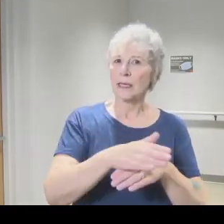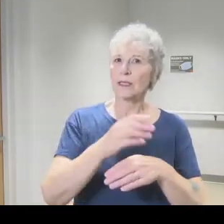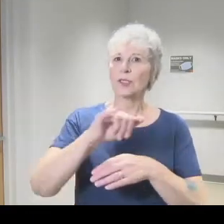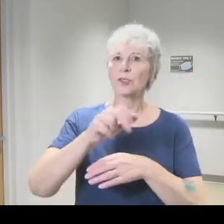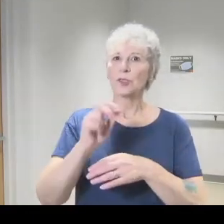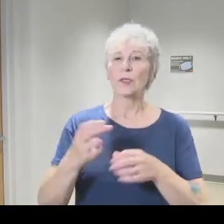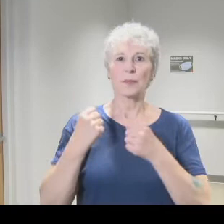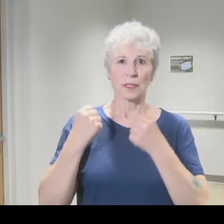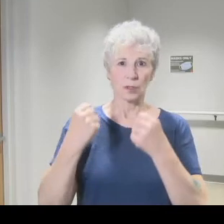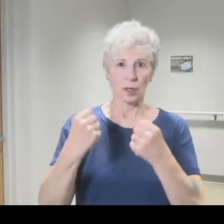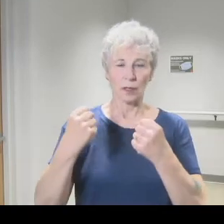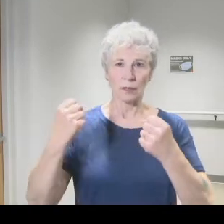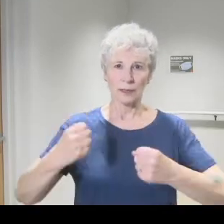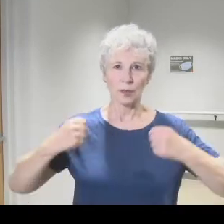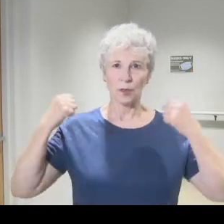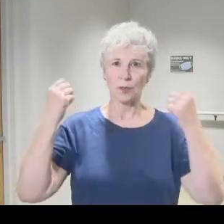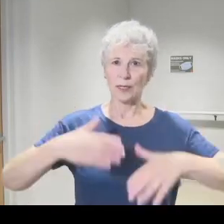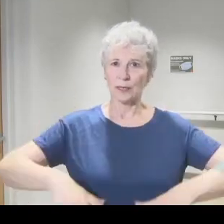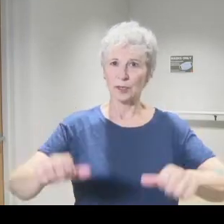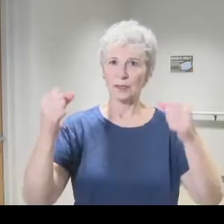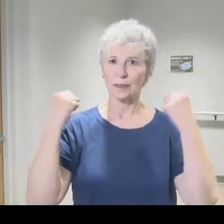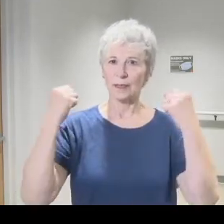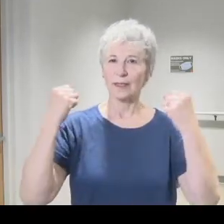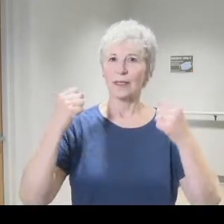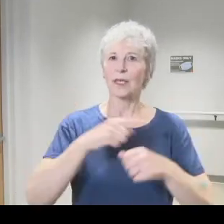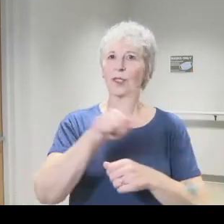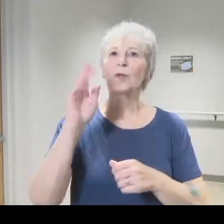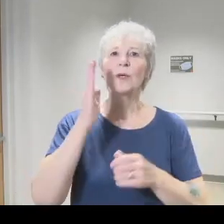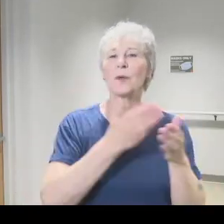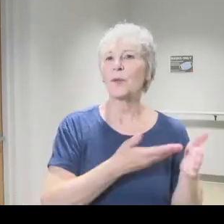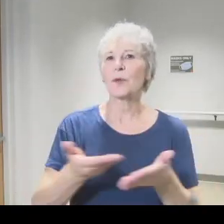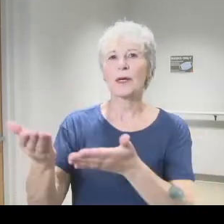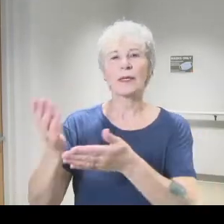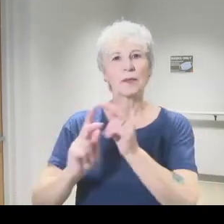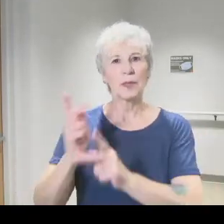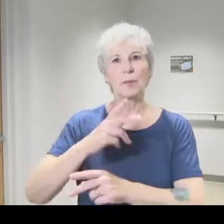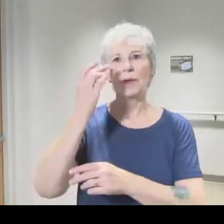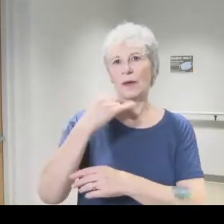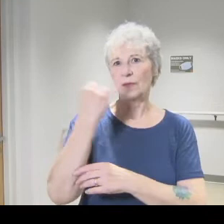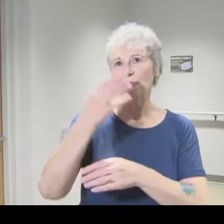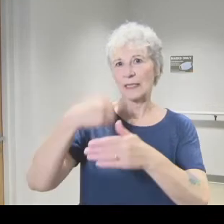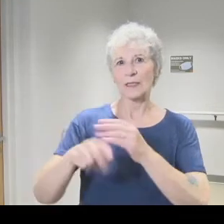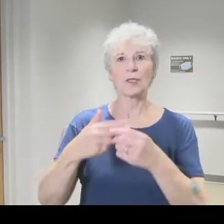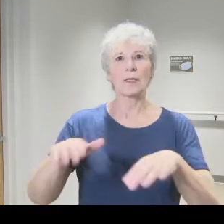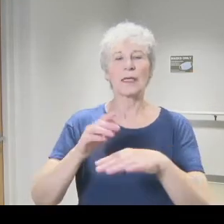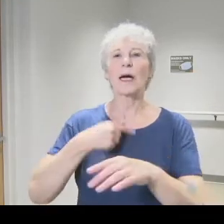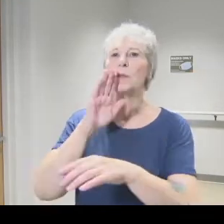'Be strong and courageous, for you shall bring the people of Israel into the land that I swore to give